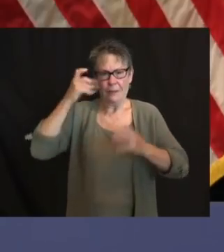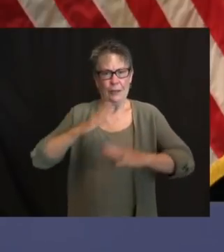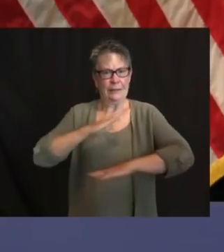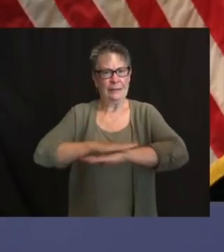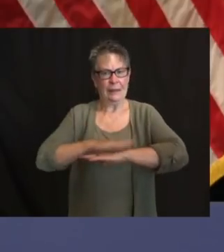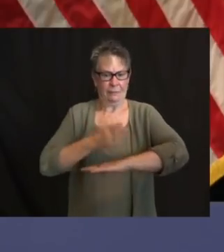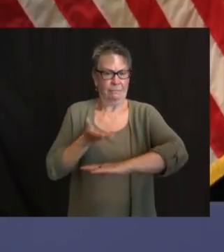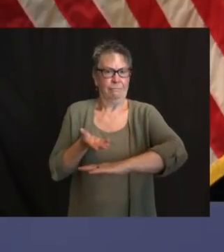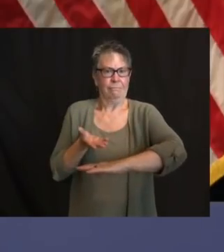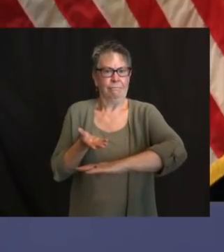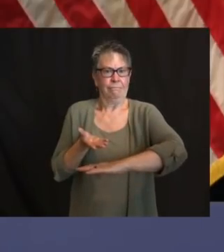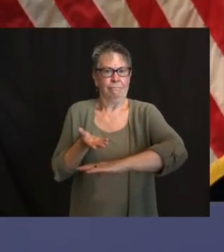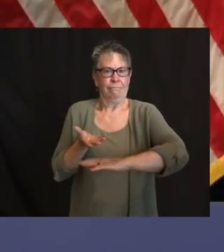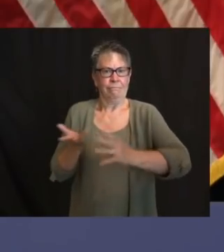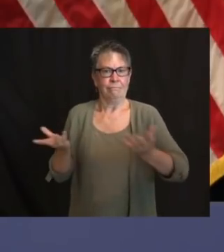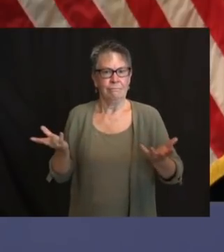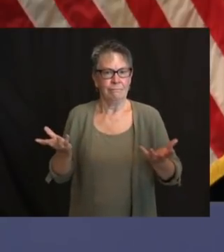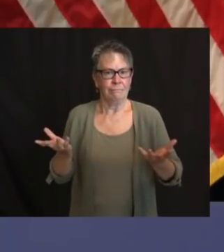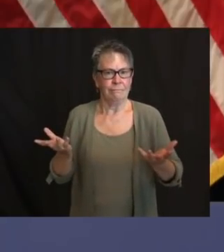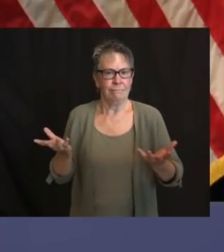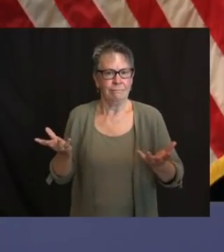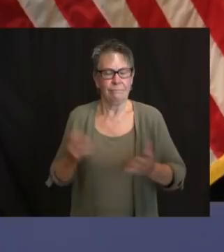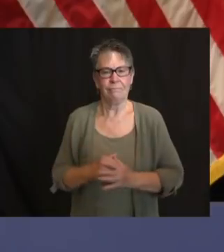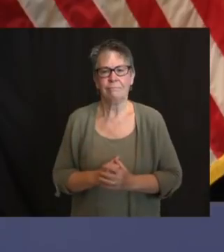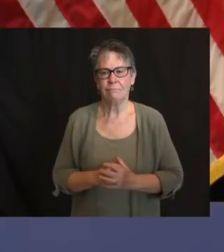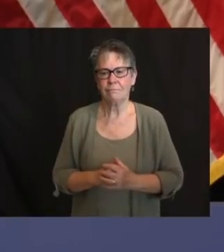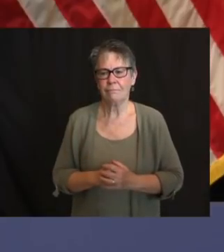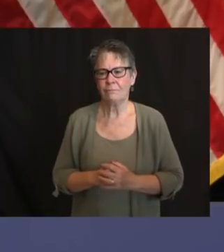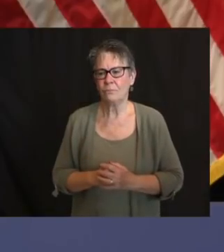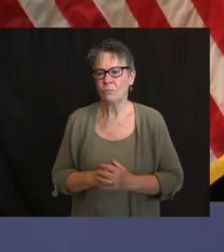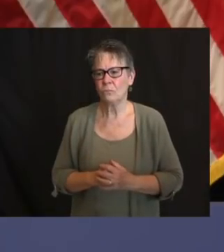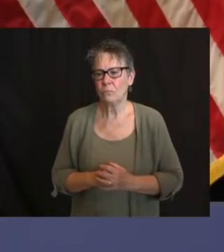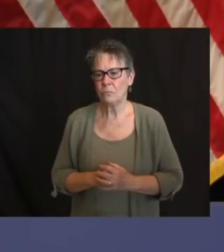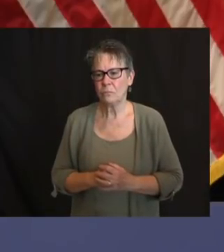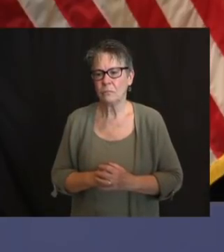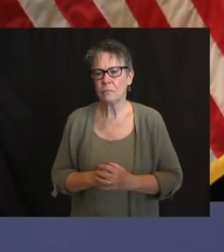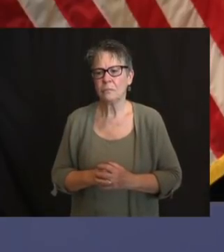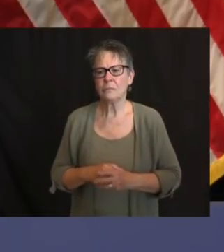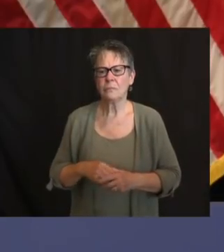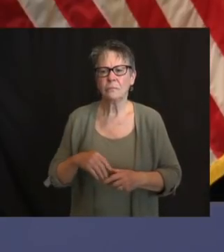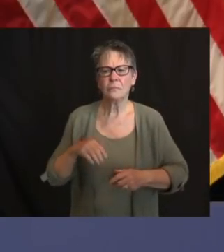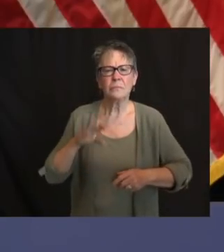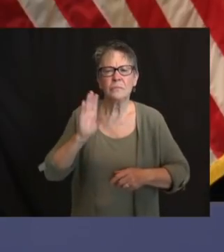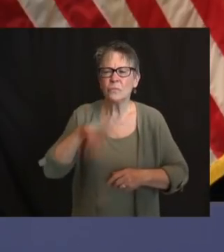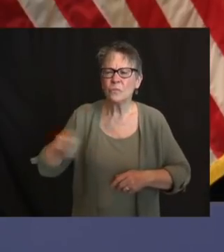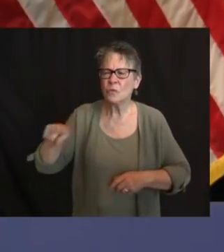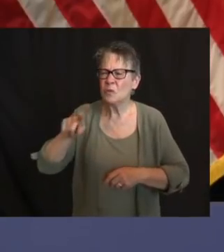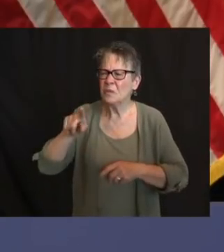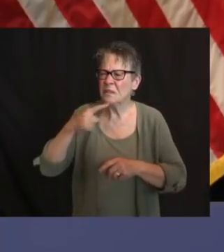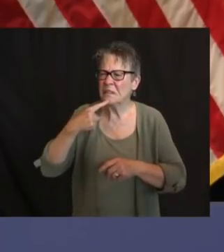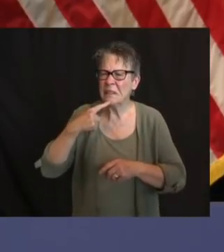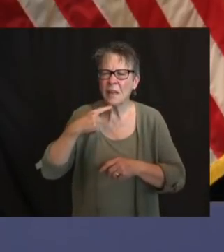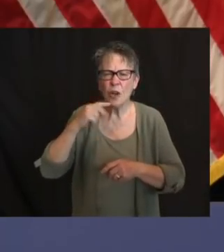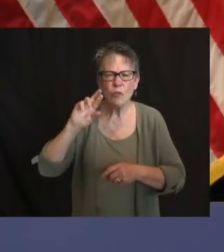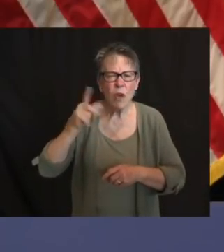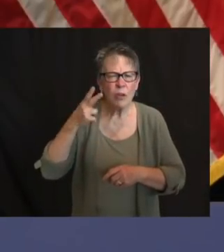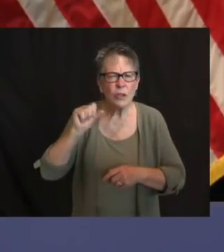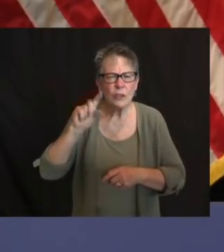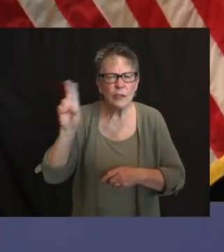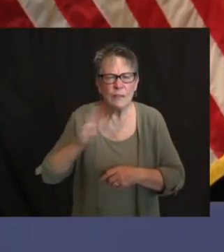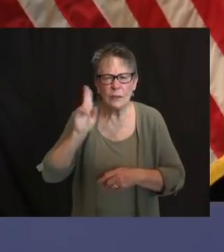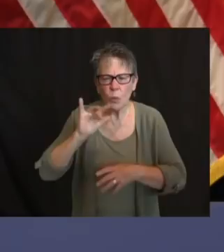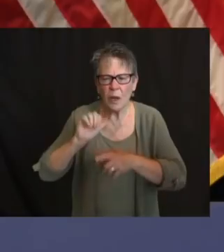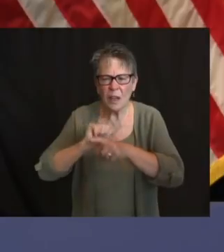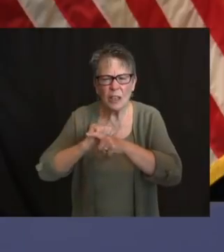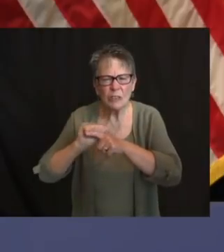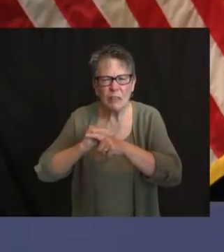you announced that Rutgers would be training these folks about a month ago. I'm sorry? You announced that Rutgers would be training these contact tracers about a month ago. You announced